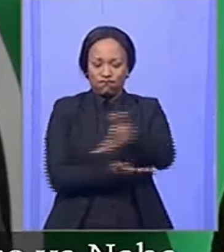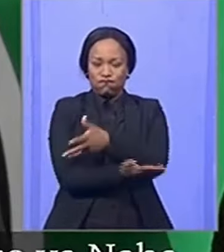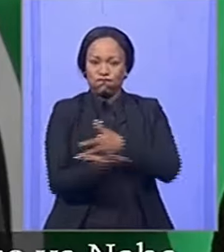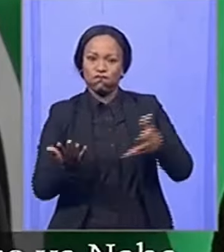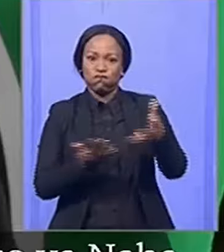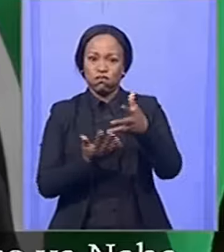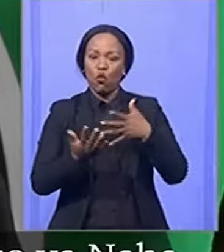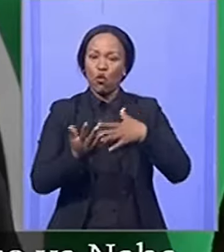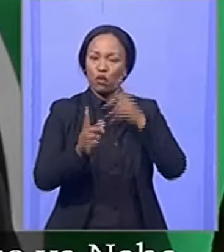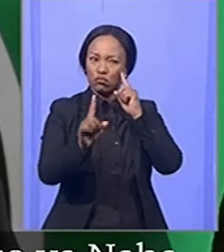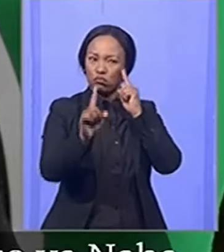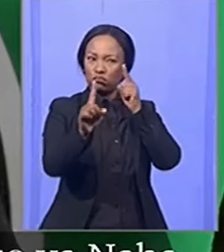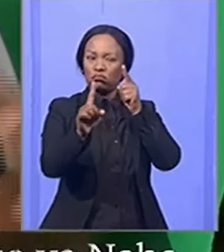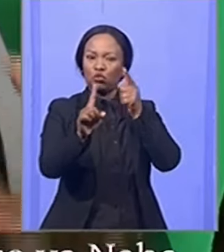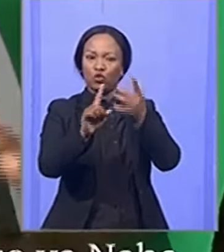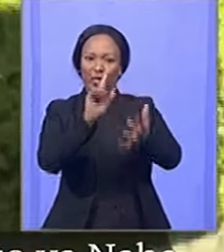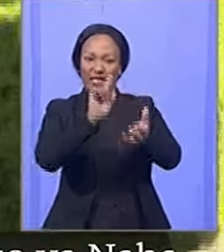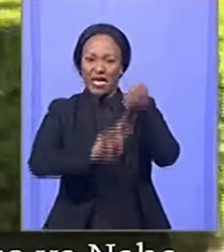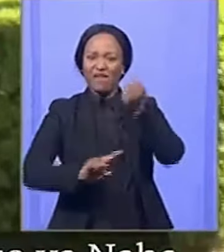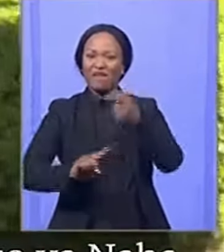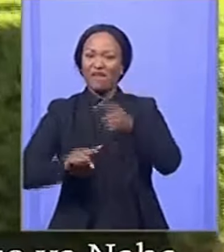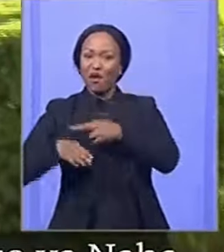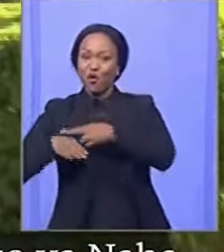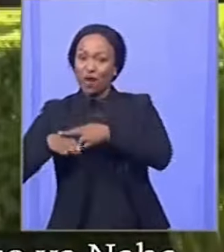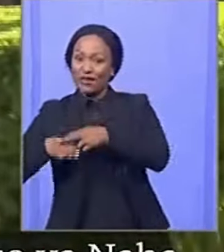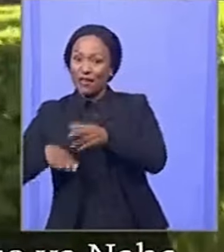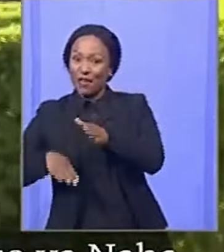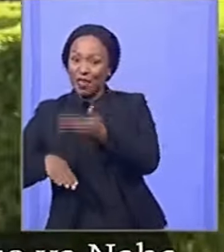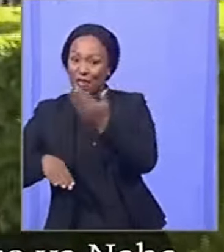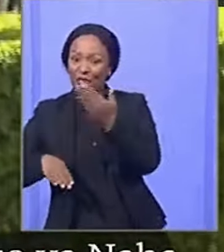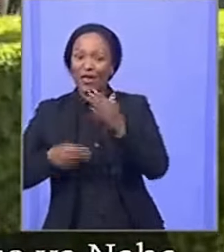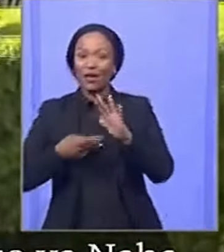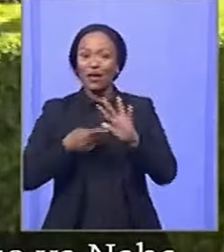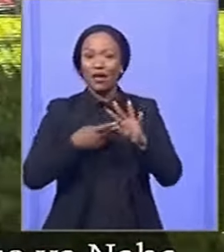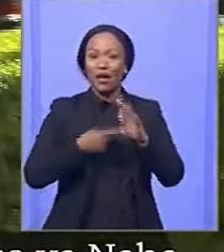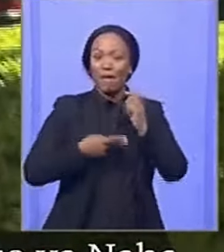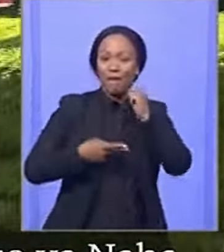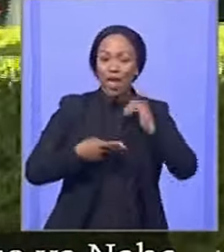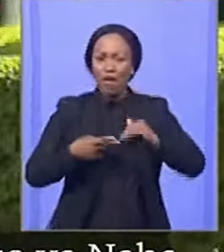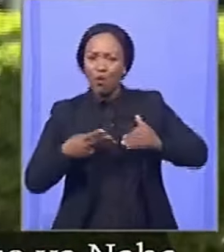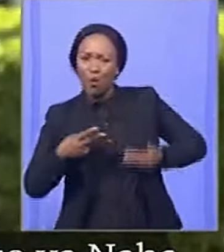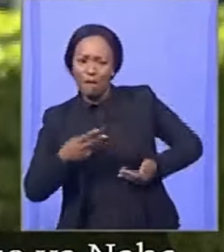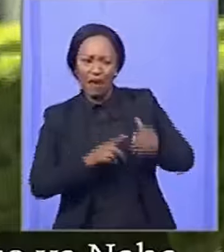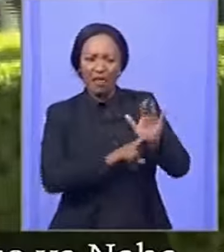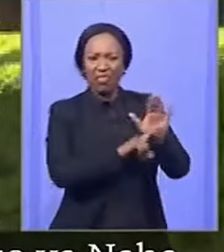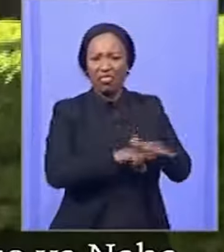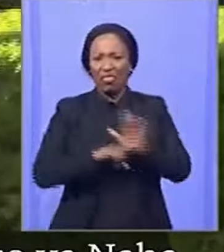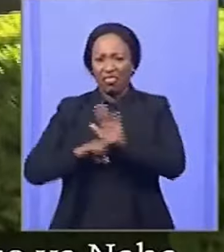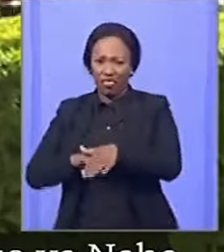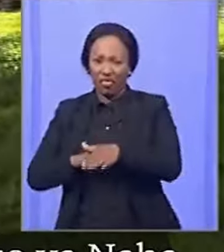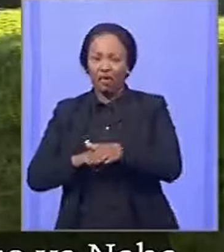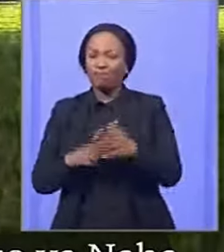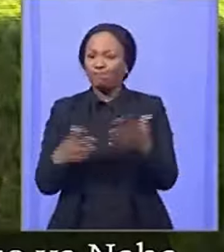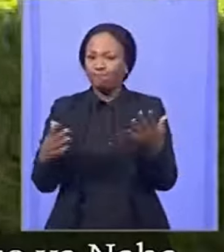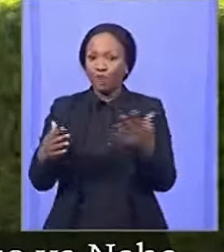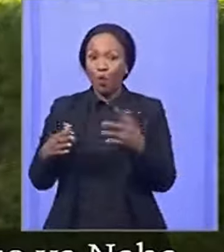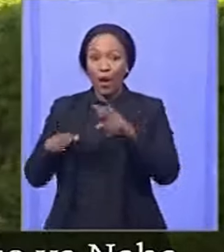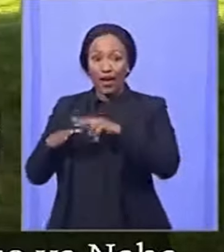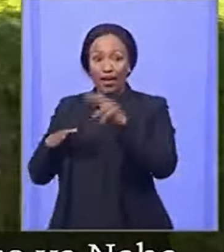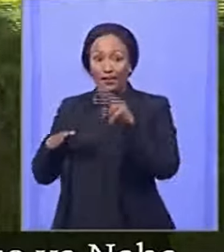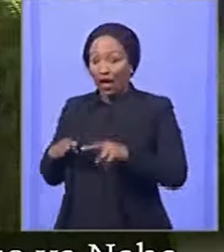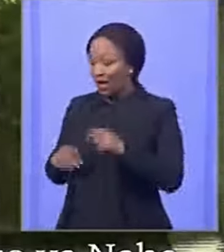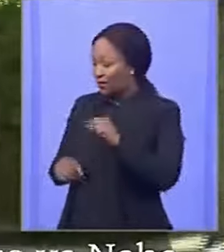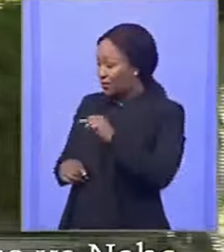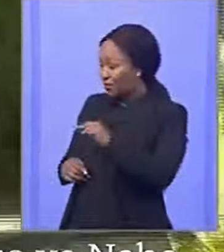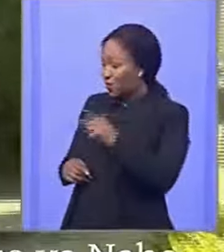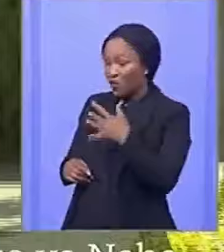achieve that vision. So we say that having looked at the election results, having